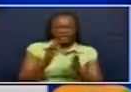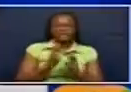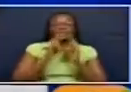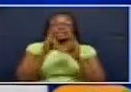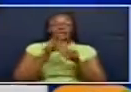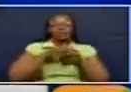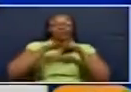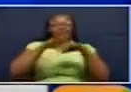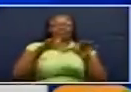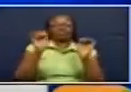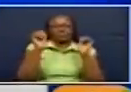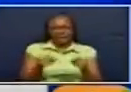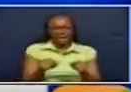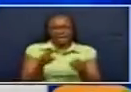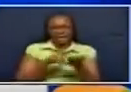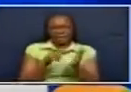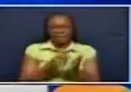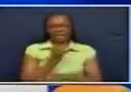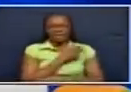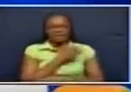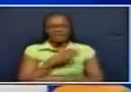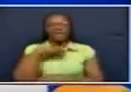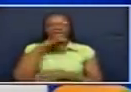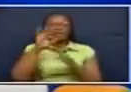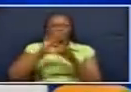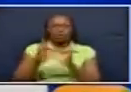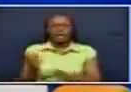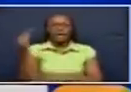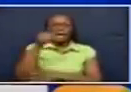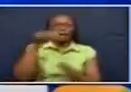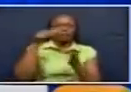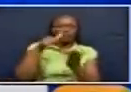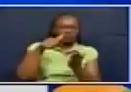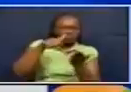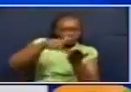be transmitted. So this fear of dead voters arising and coming to vote,